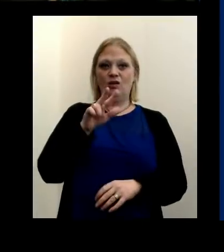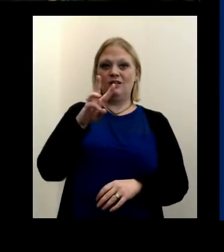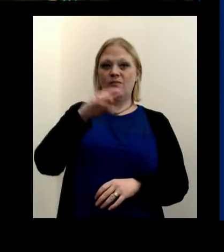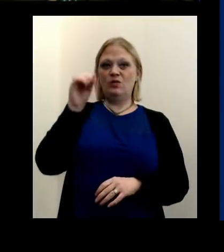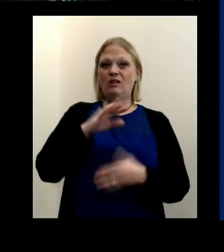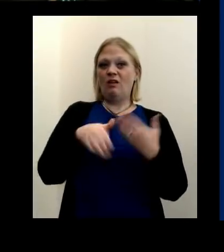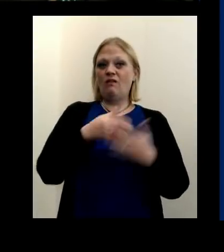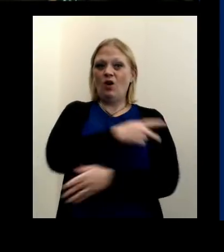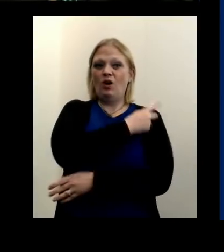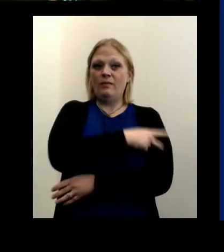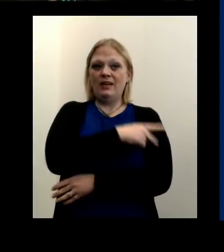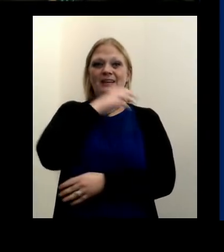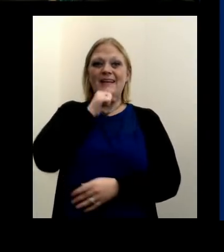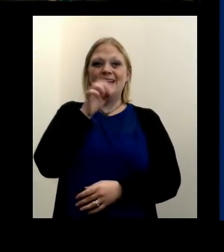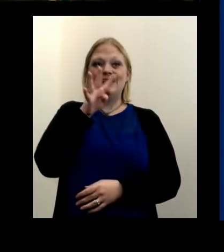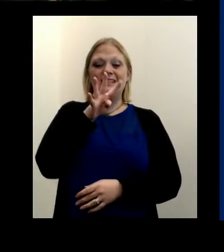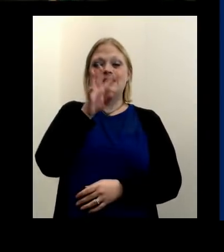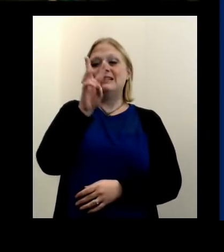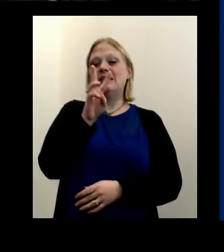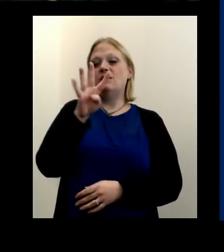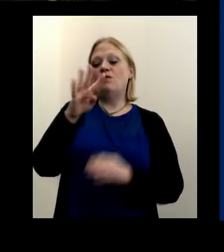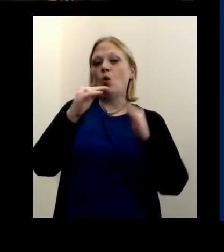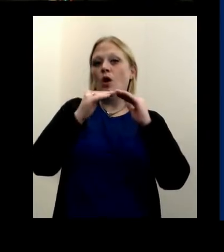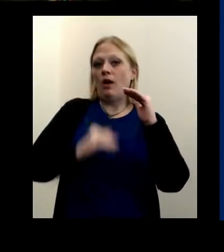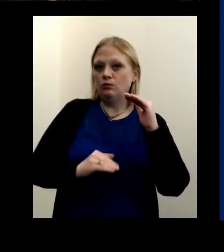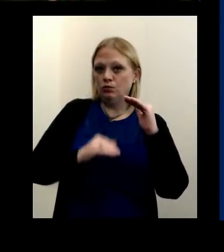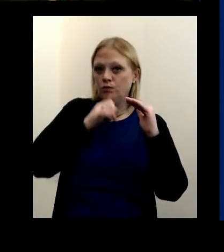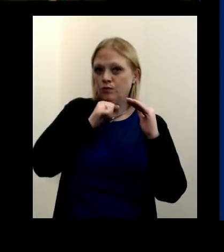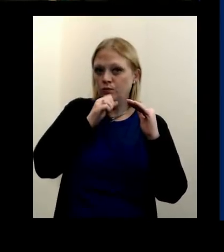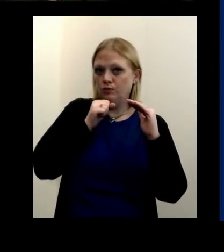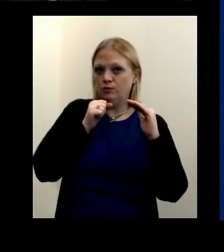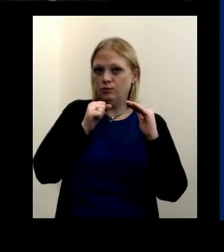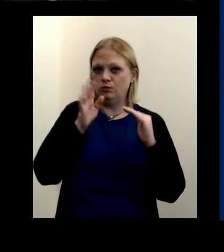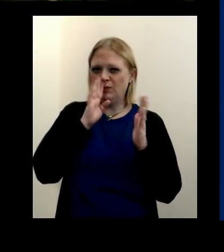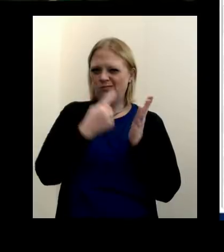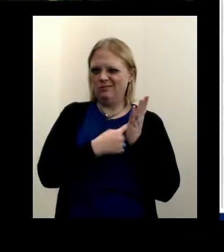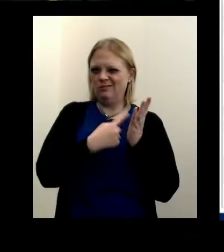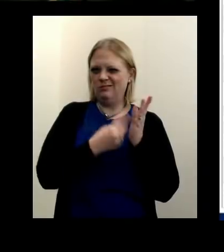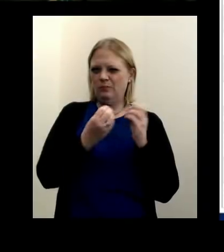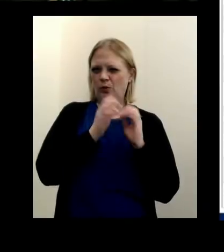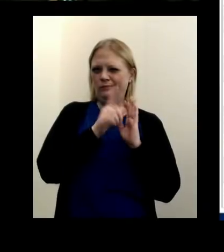of all patients were age 64 and under. We'll go in a little bit more in a moment.